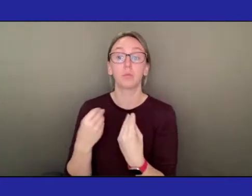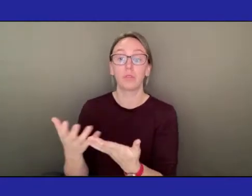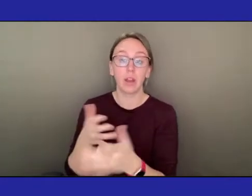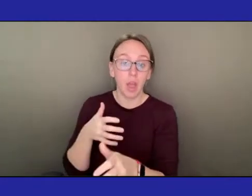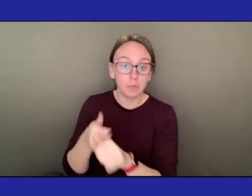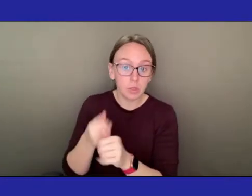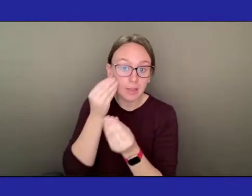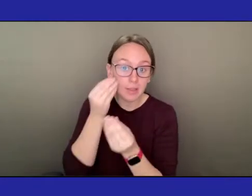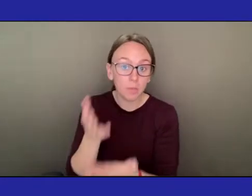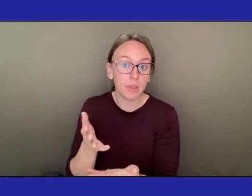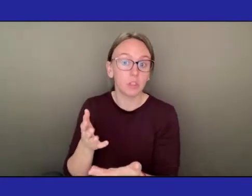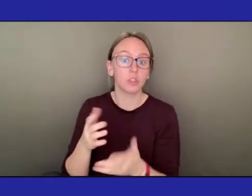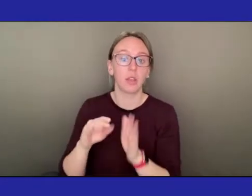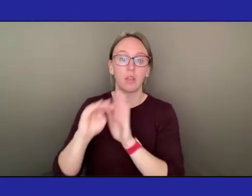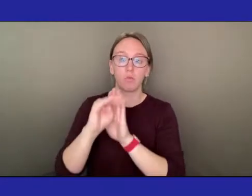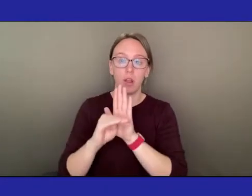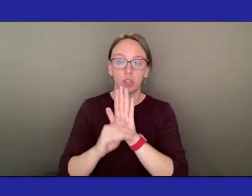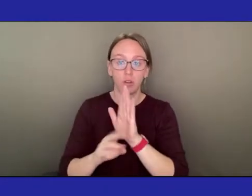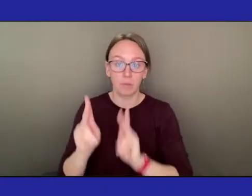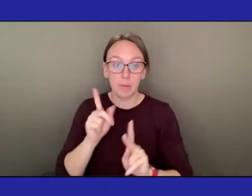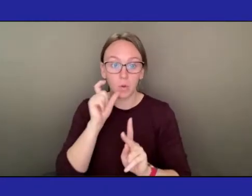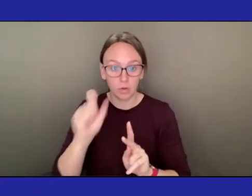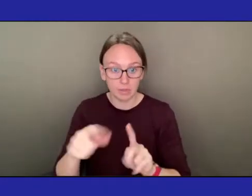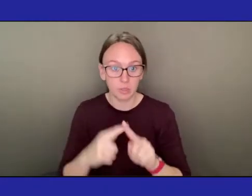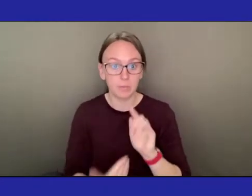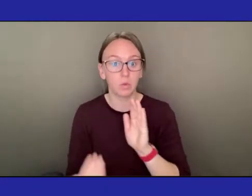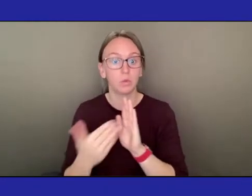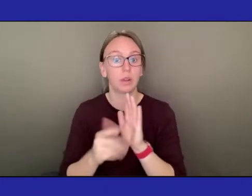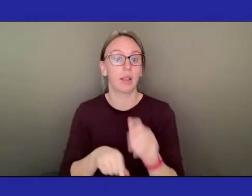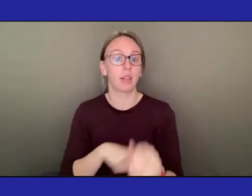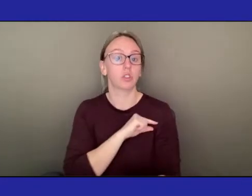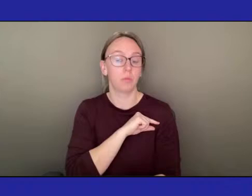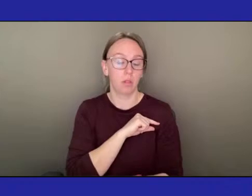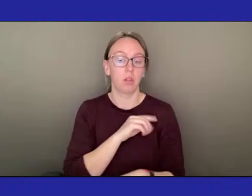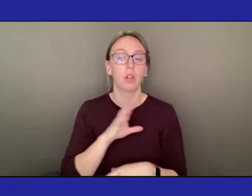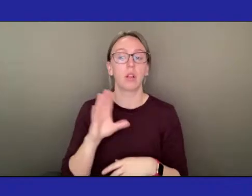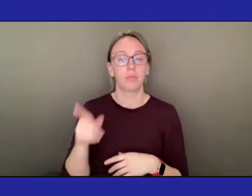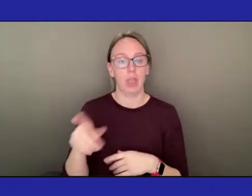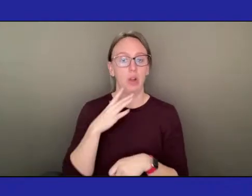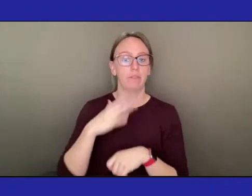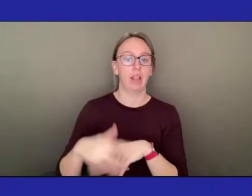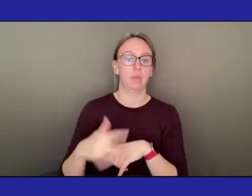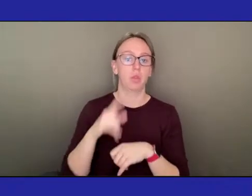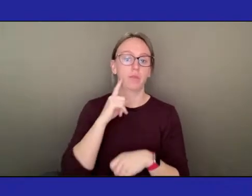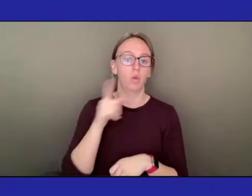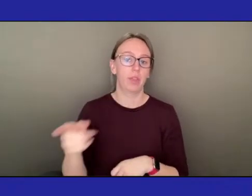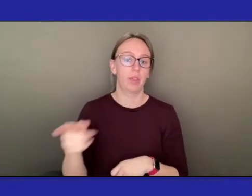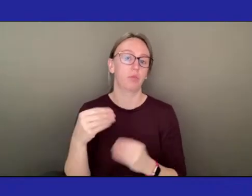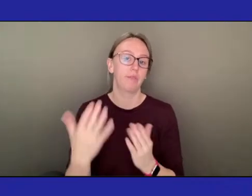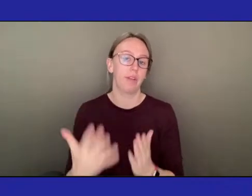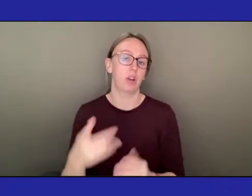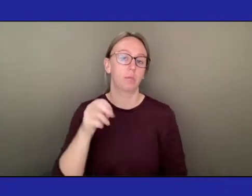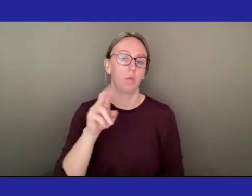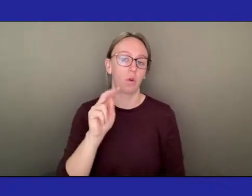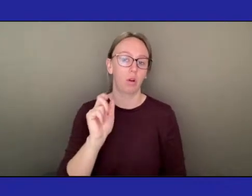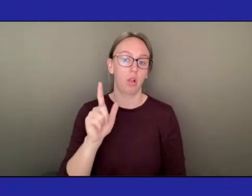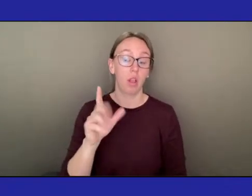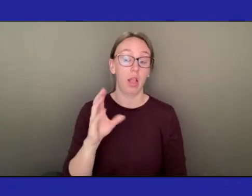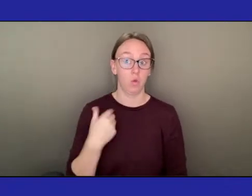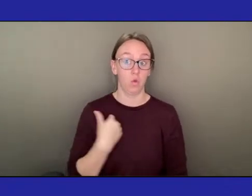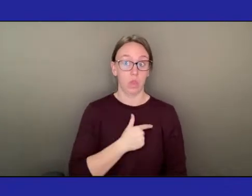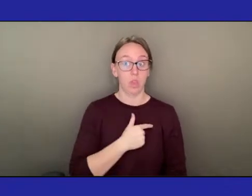The rosters of people who need to be redetermined are available on the provider portal. And we frankly offer